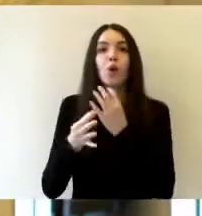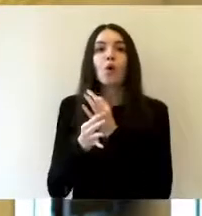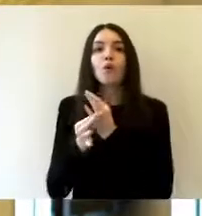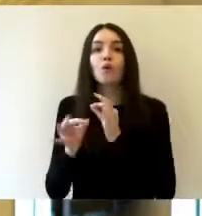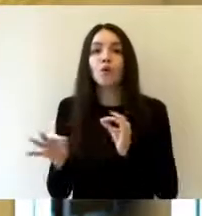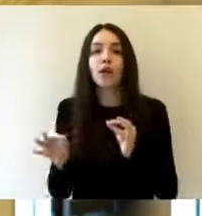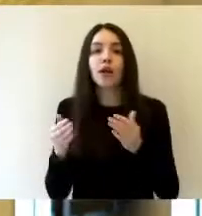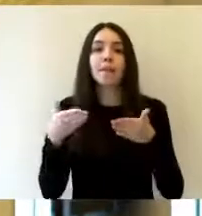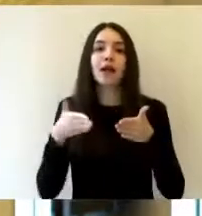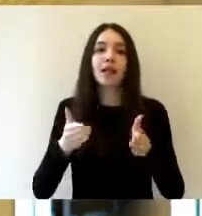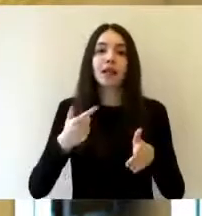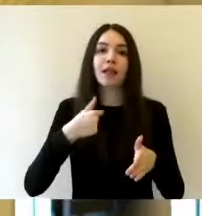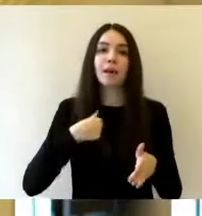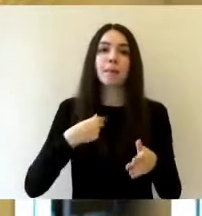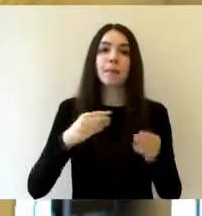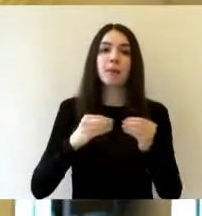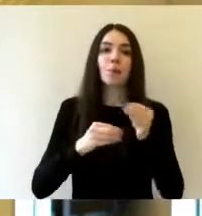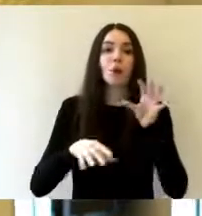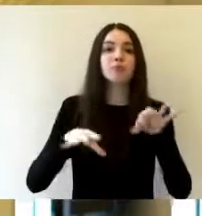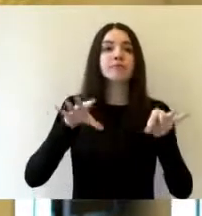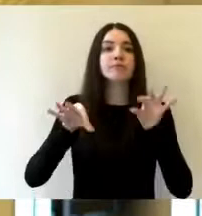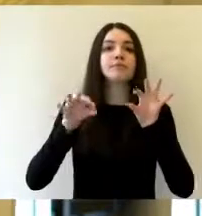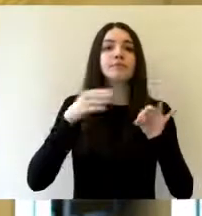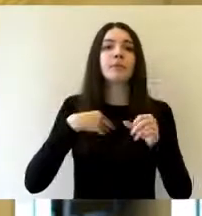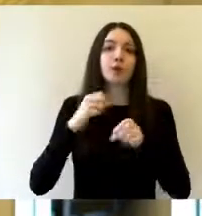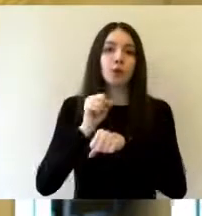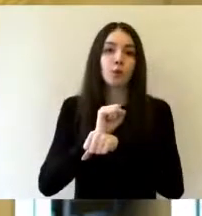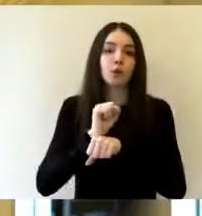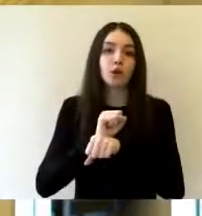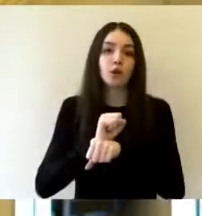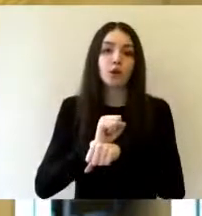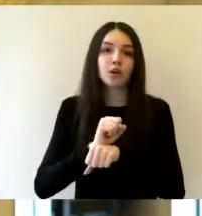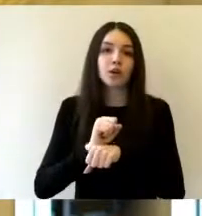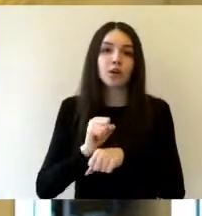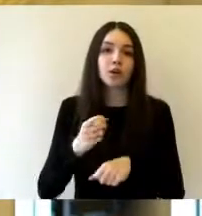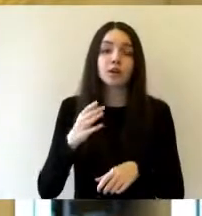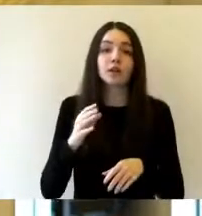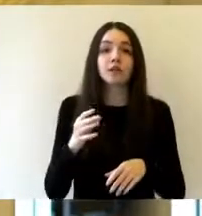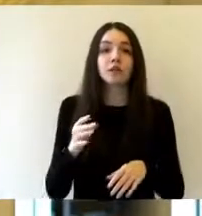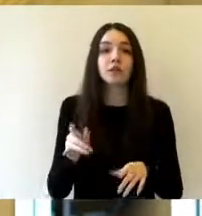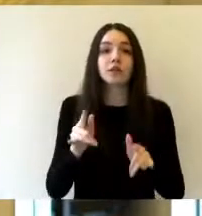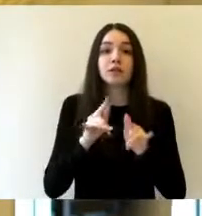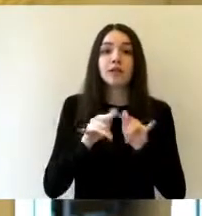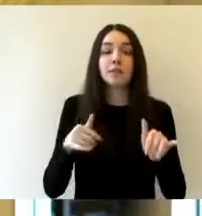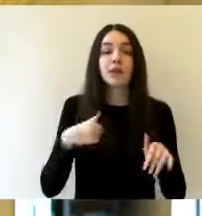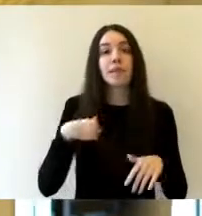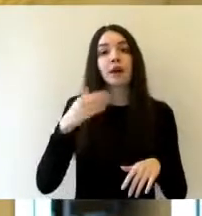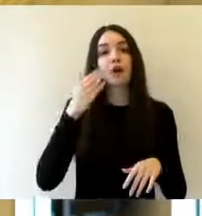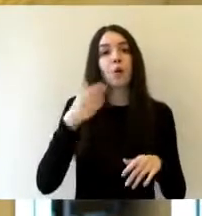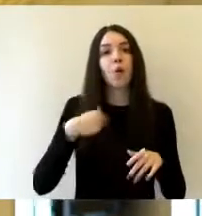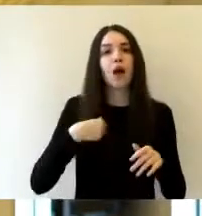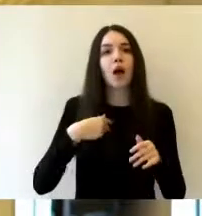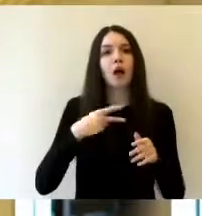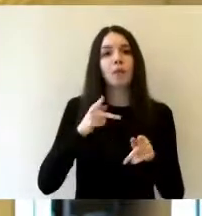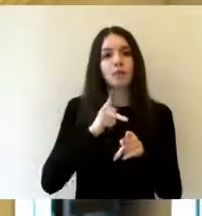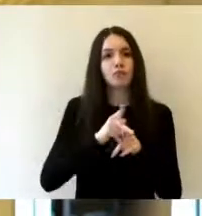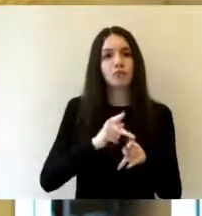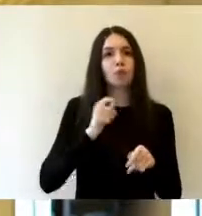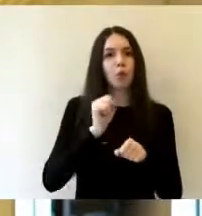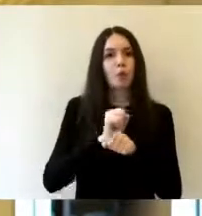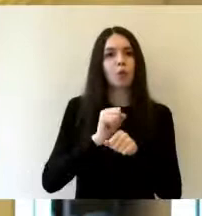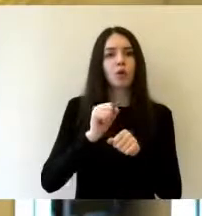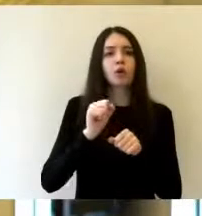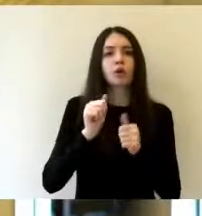selective to some degree about the work that I do. But then also understanding that I'm a professional, and then I work with other people that support